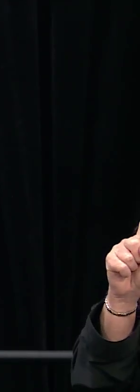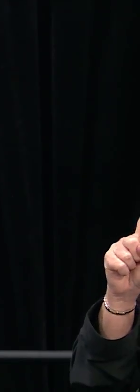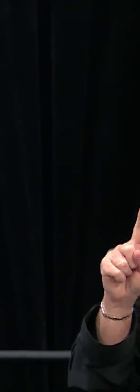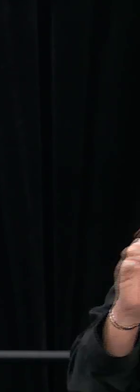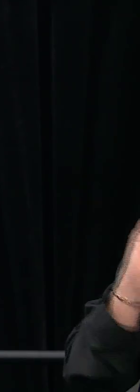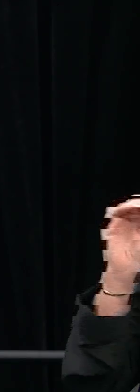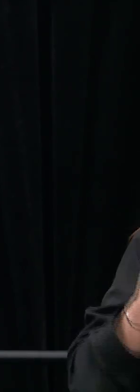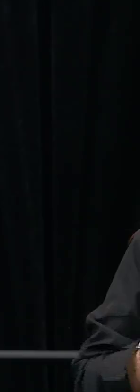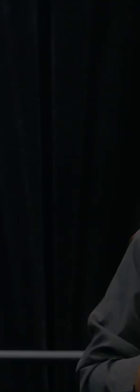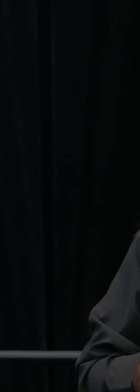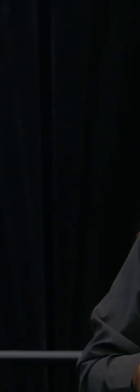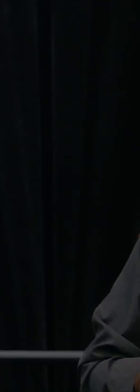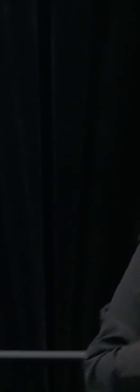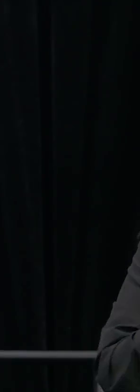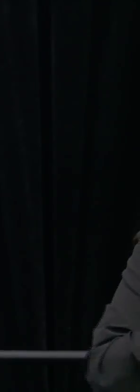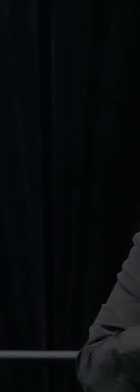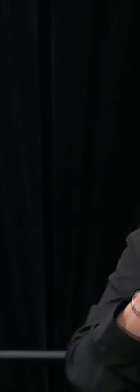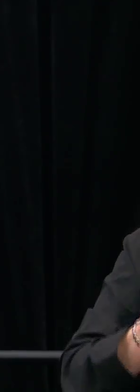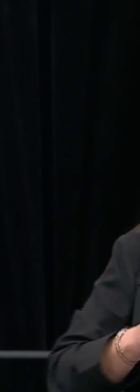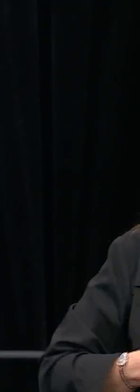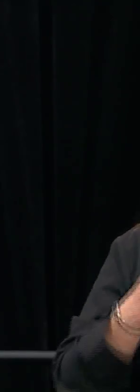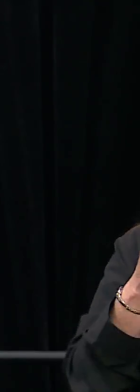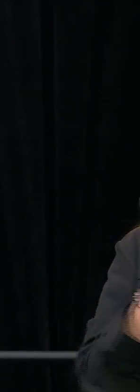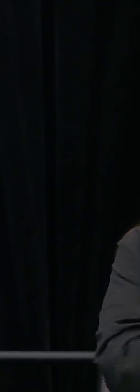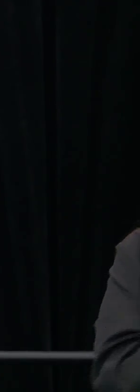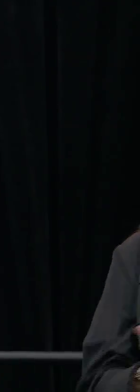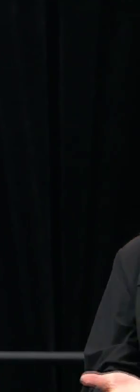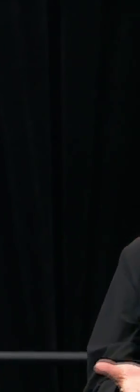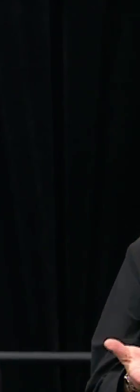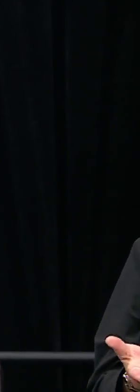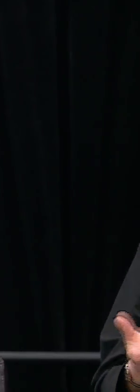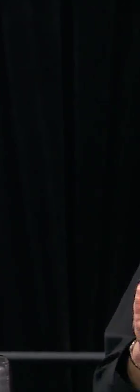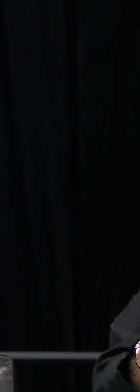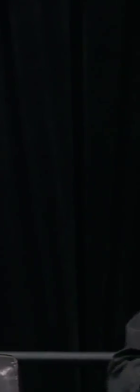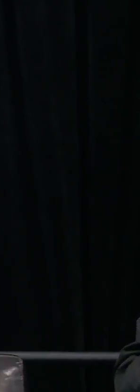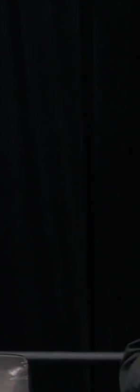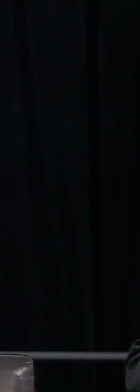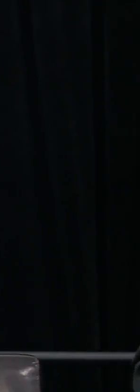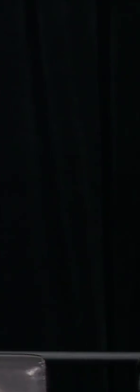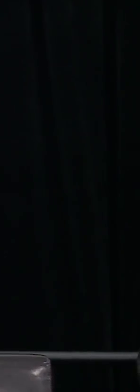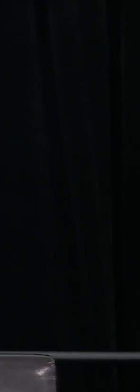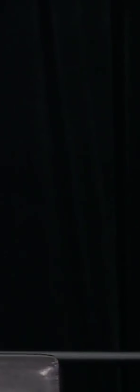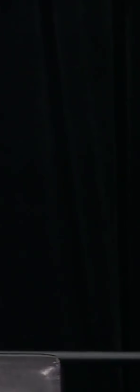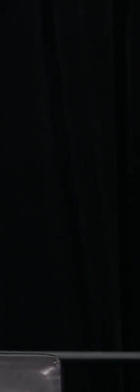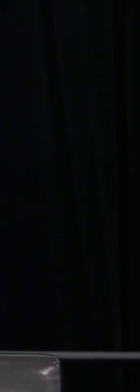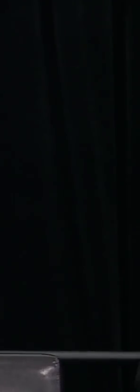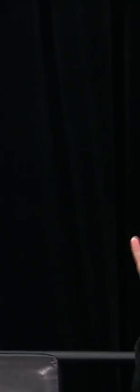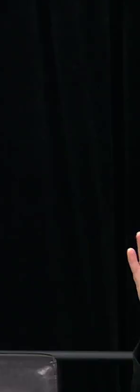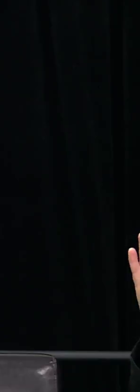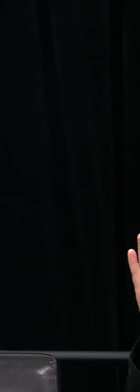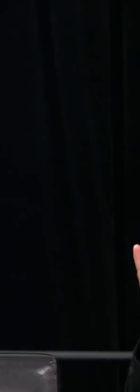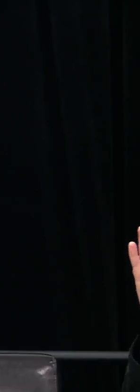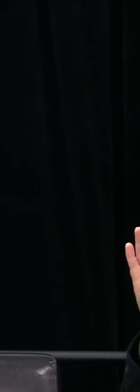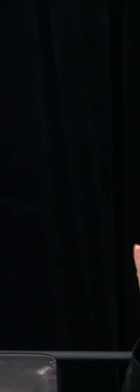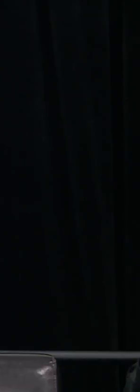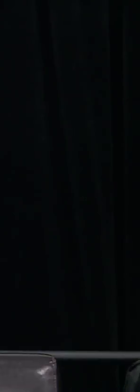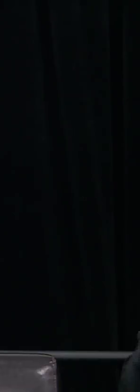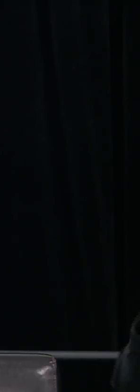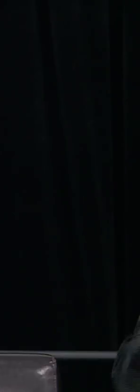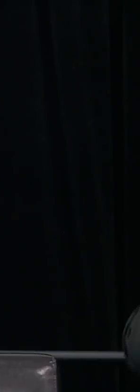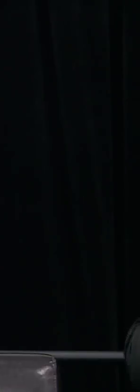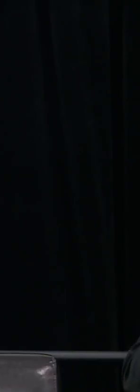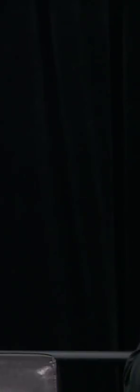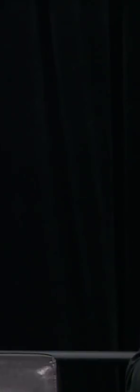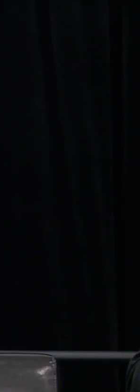that people are not living fully accessible. I just put examples there. You can just find, I'm sure, at least 5 that you've been in your